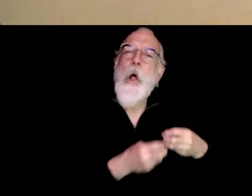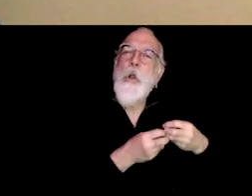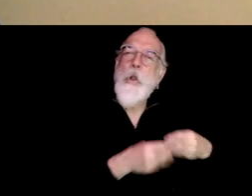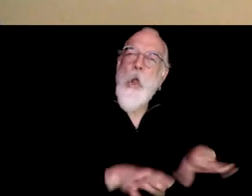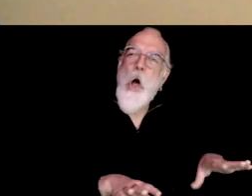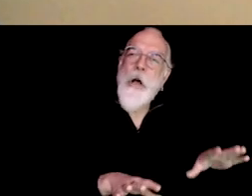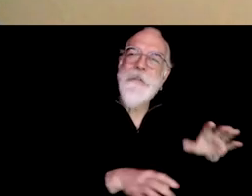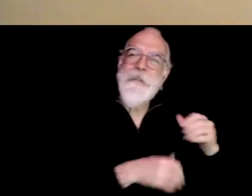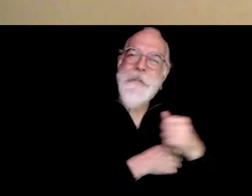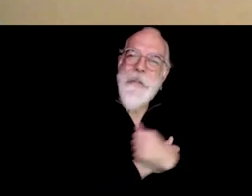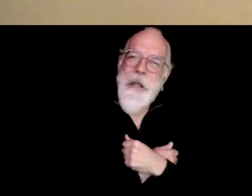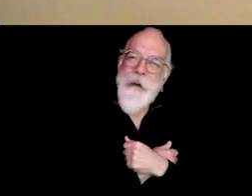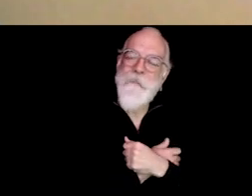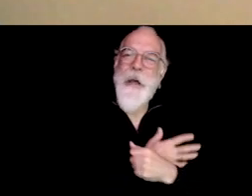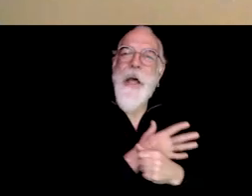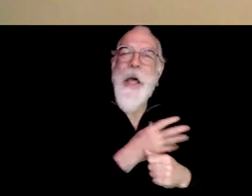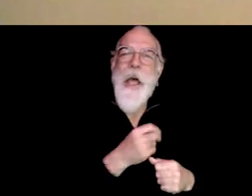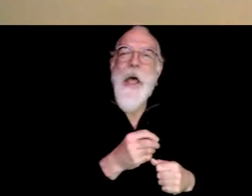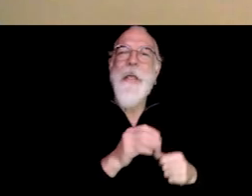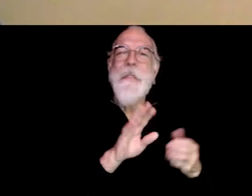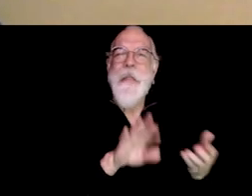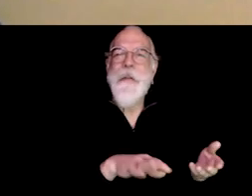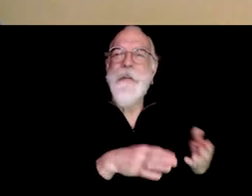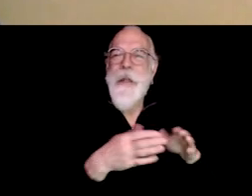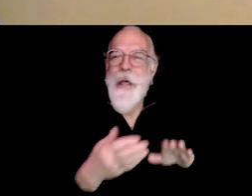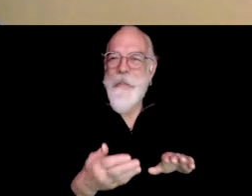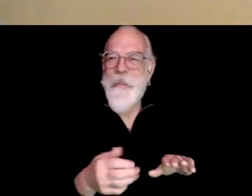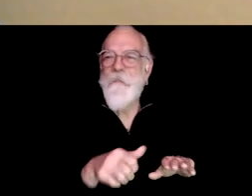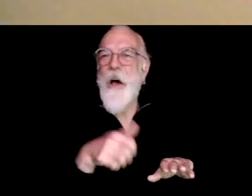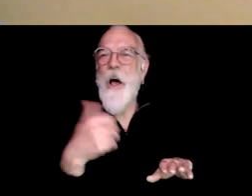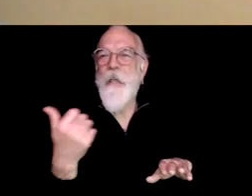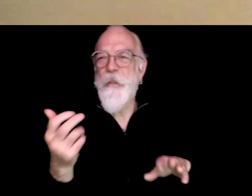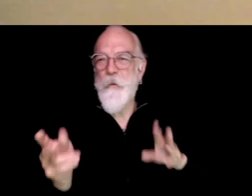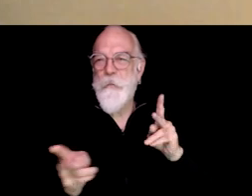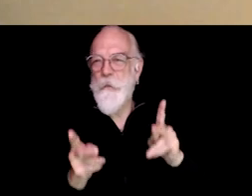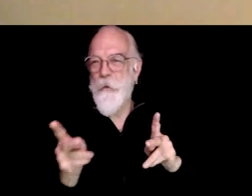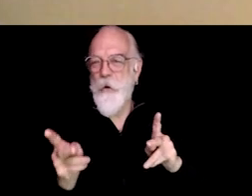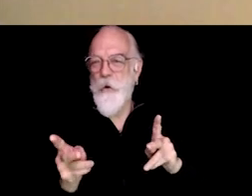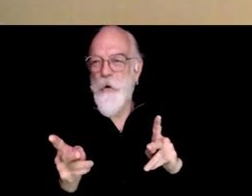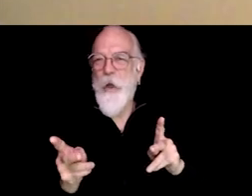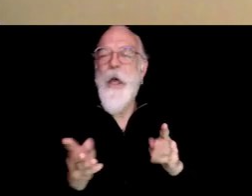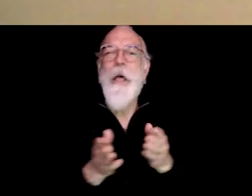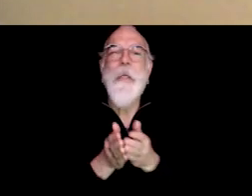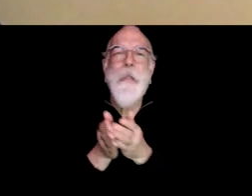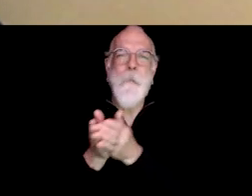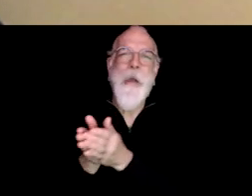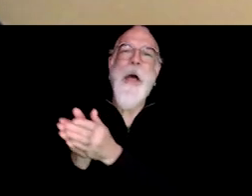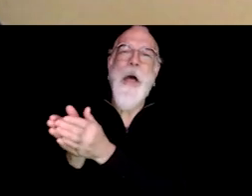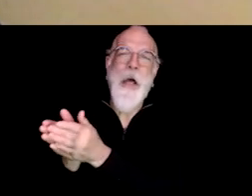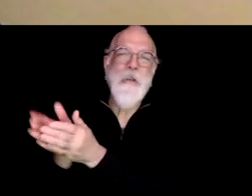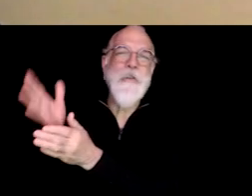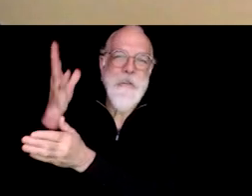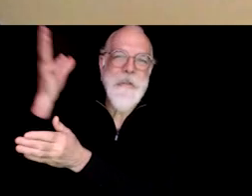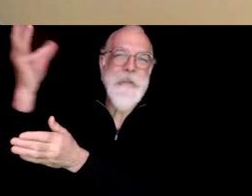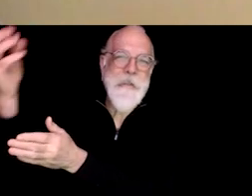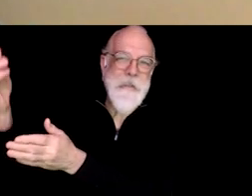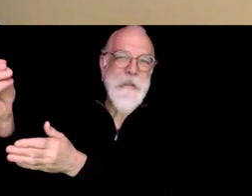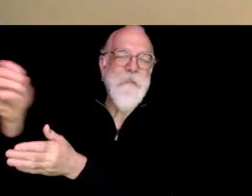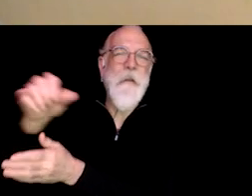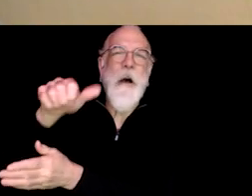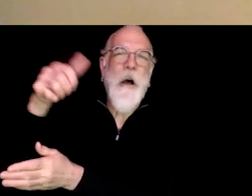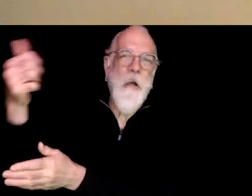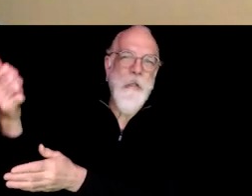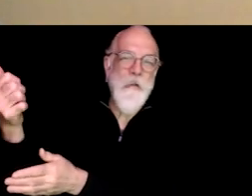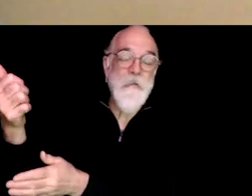the passing away of others, the passage away of others. But also